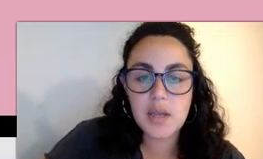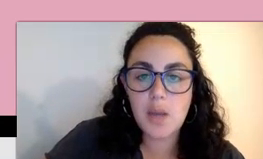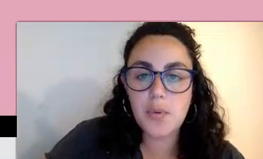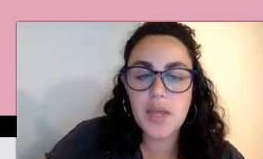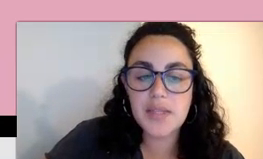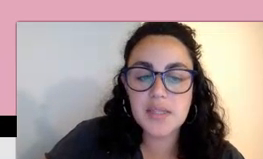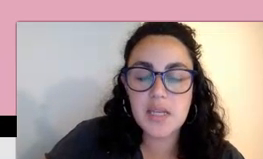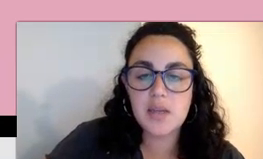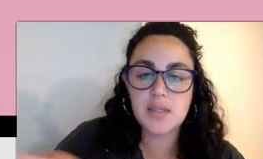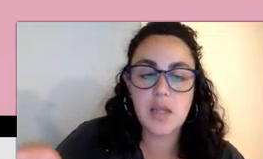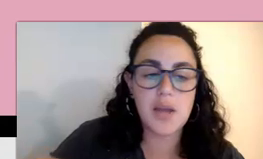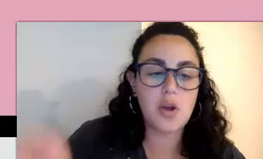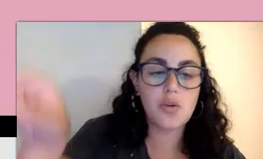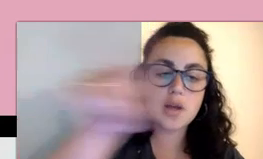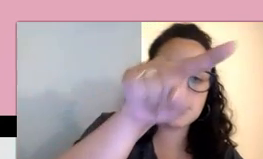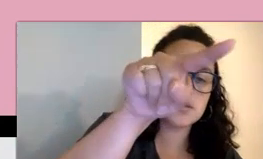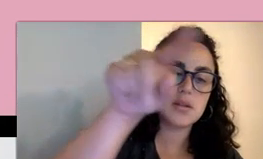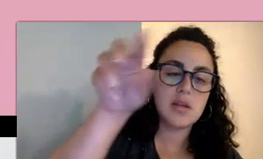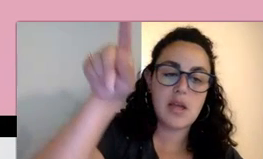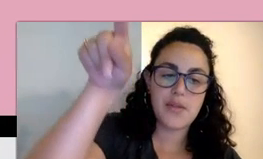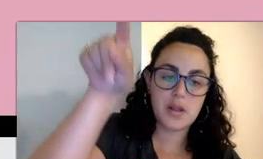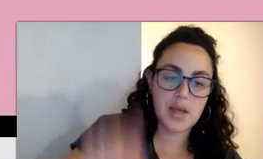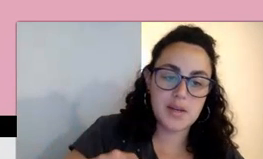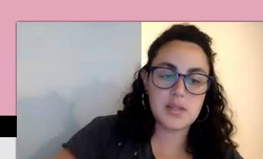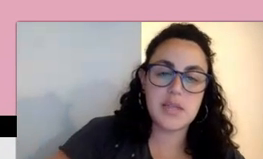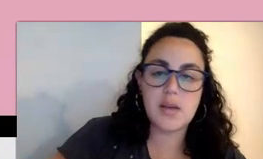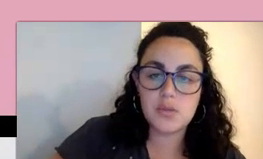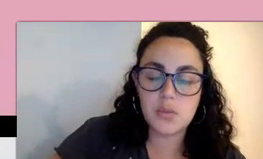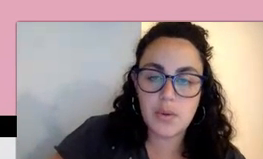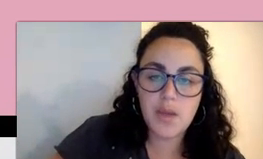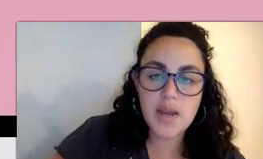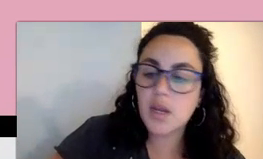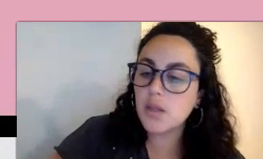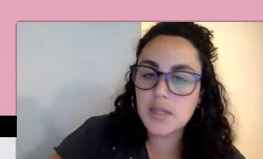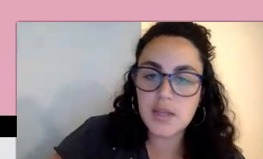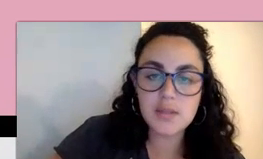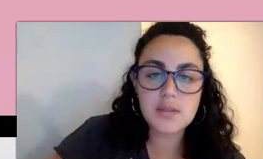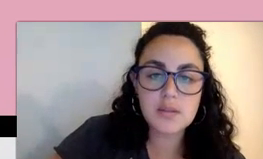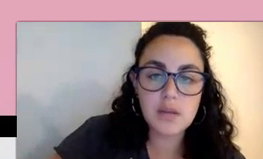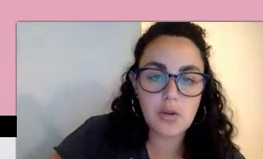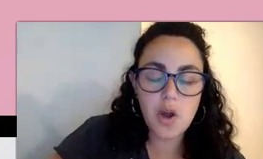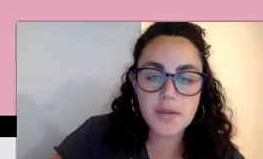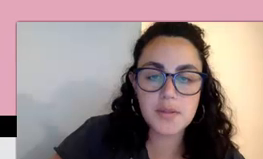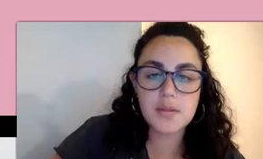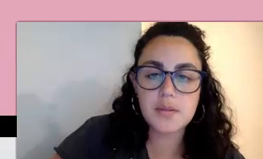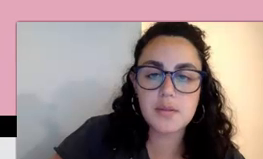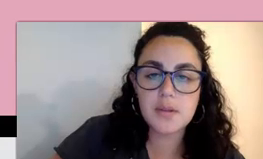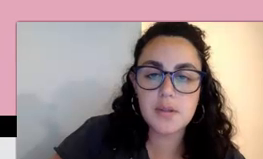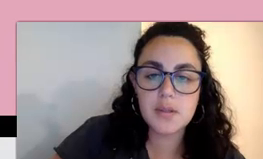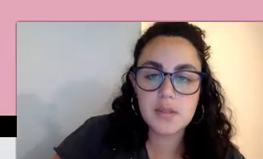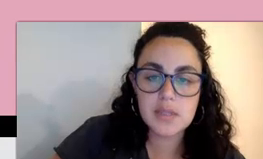like, an uppercase T. It's a line across and a line down. So when we write it, it looks like this,